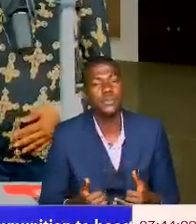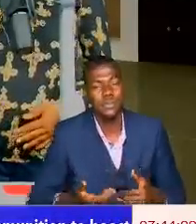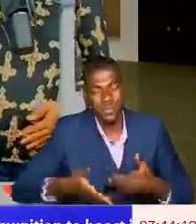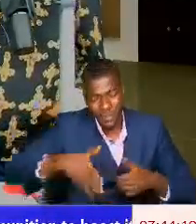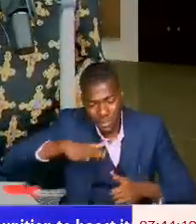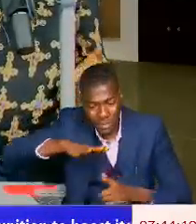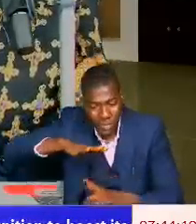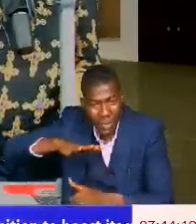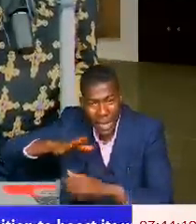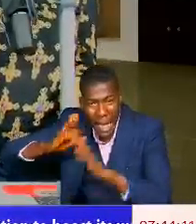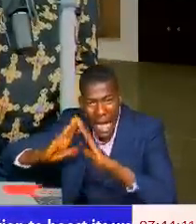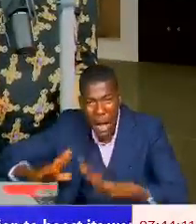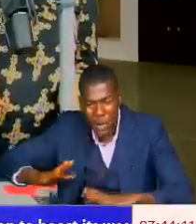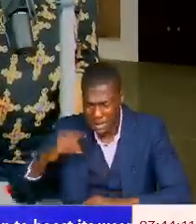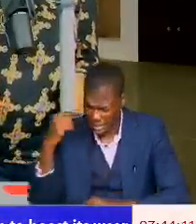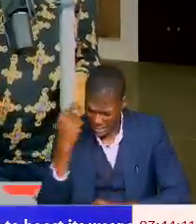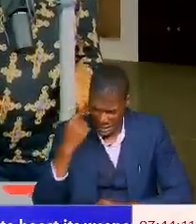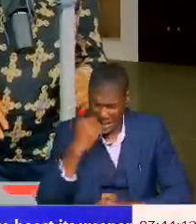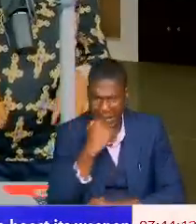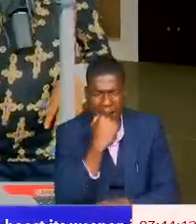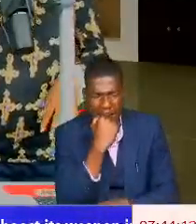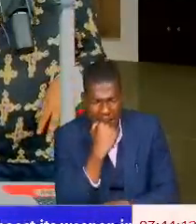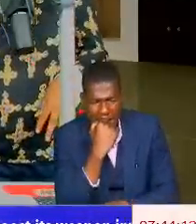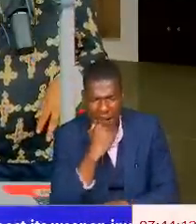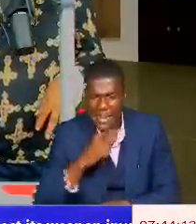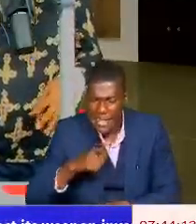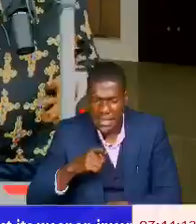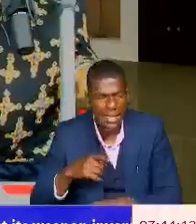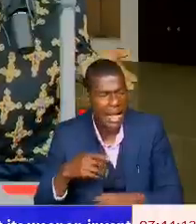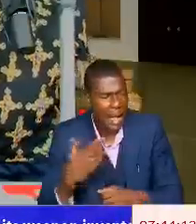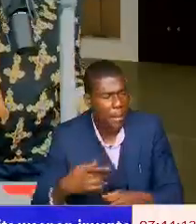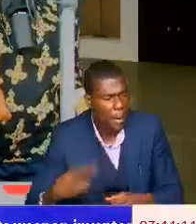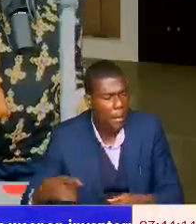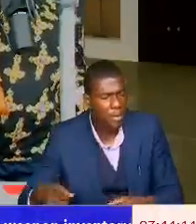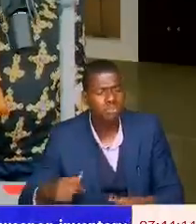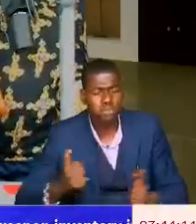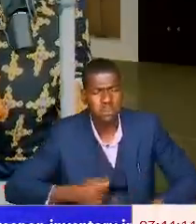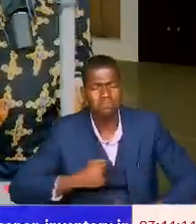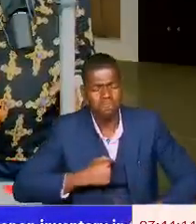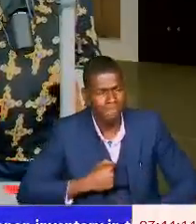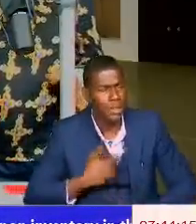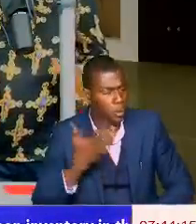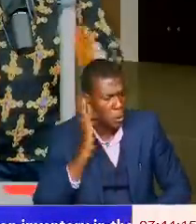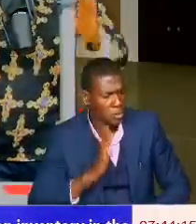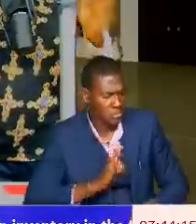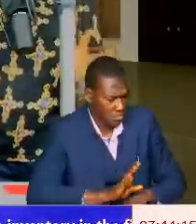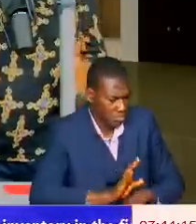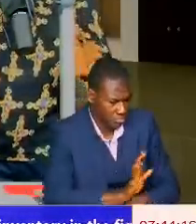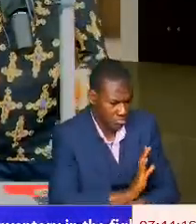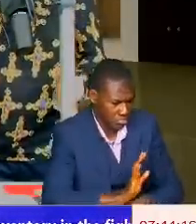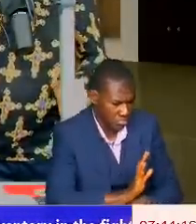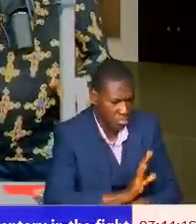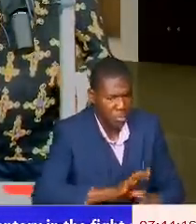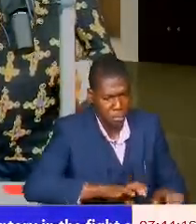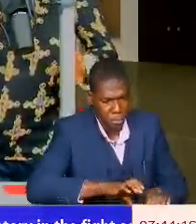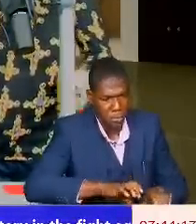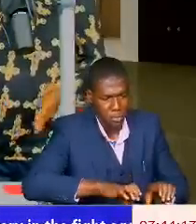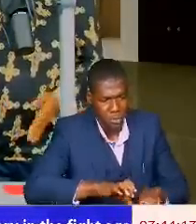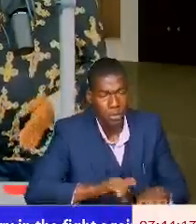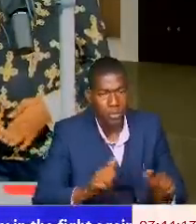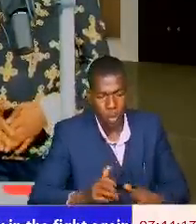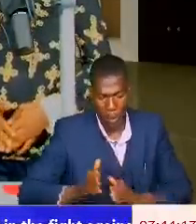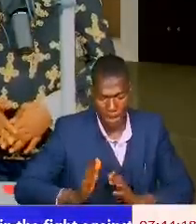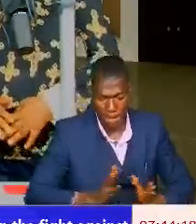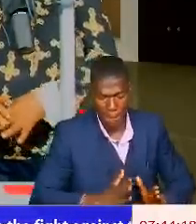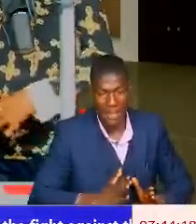reason. Say if that better season come, I go sell this one, I go produce this one. So now that thinking period, now then go they plan.